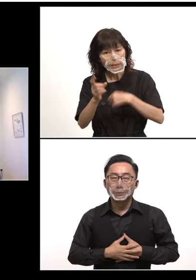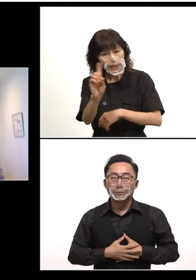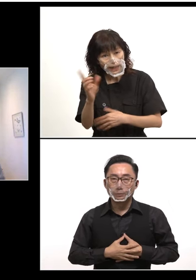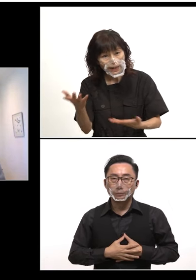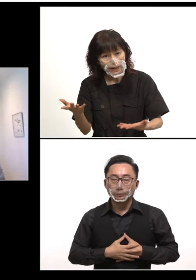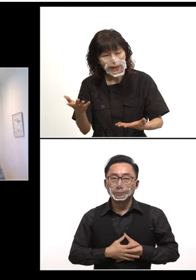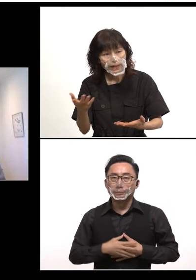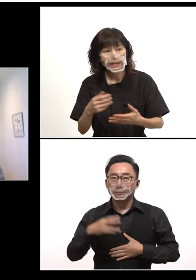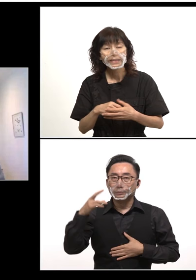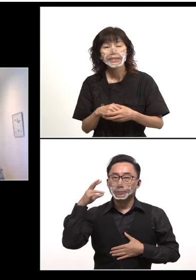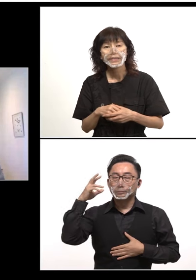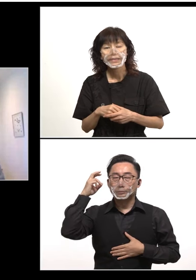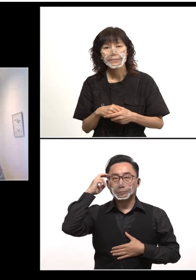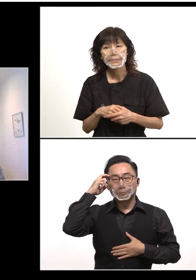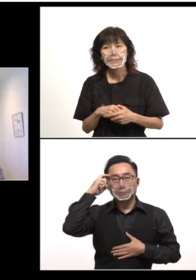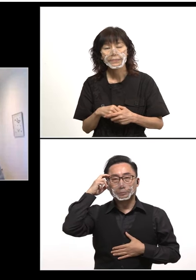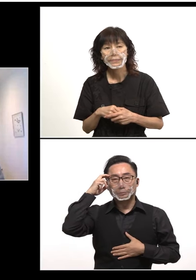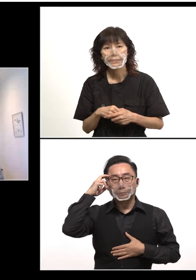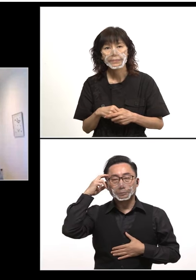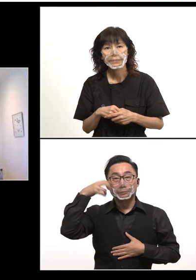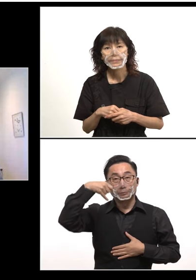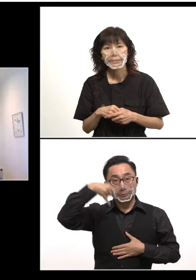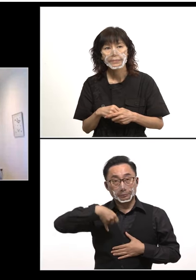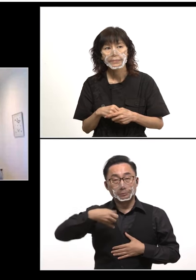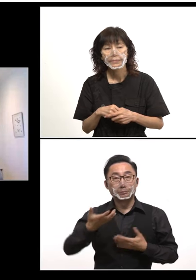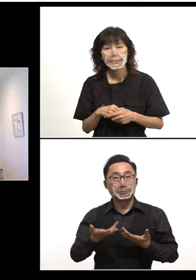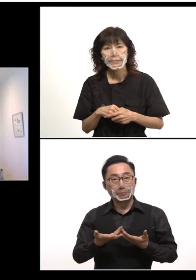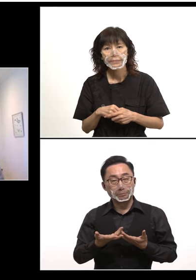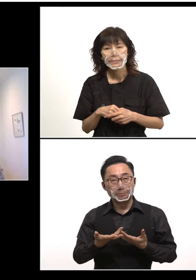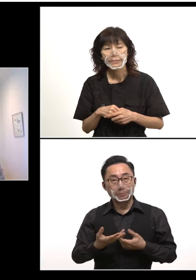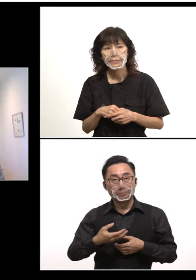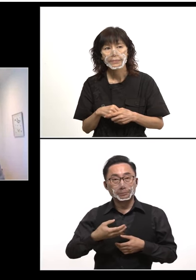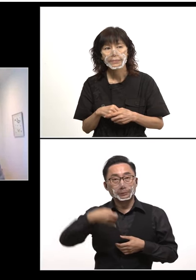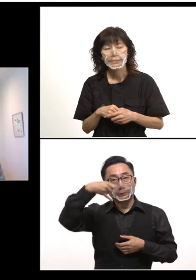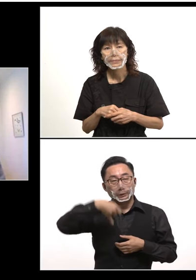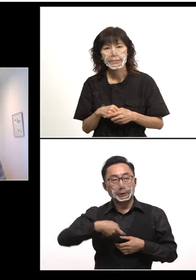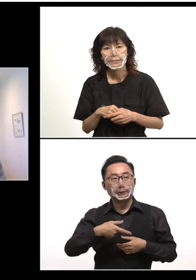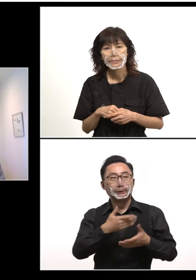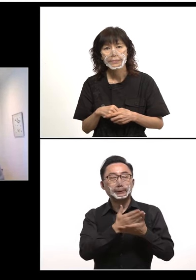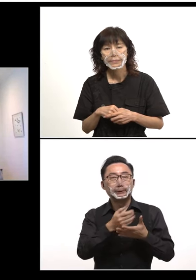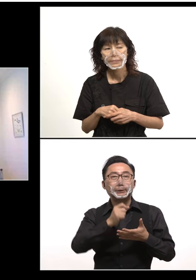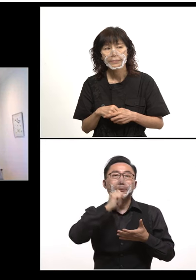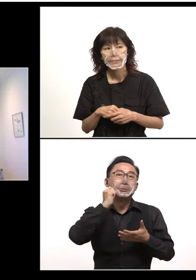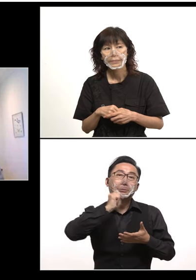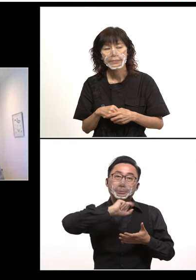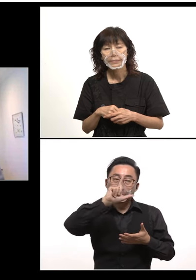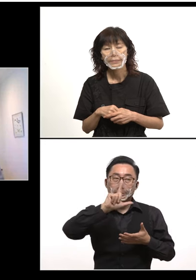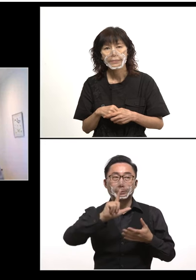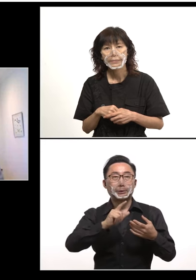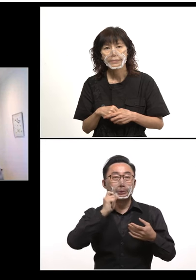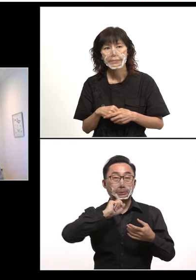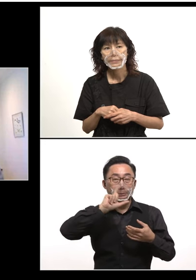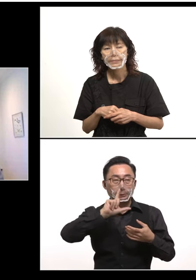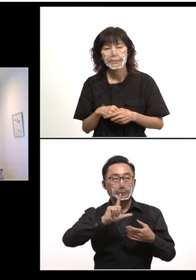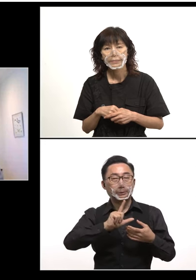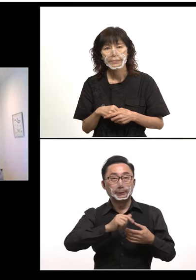Our next major production is working with older adults, and my co-artistic director, Nia Paldi, is